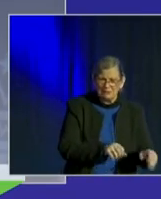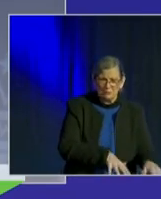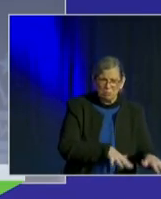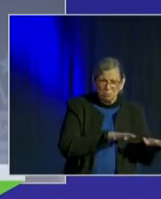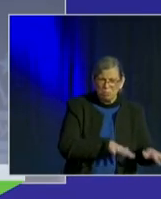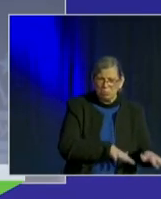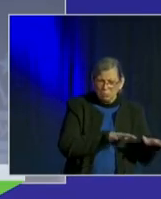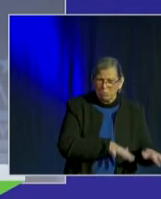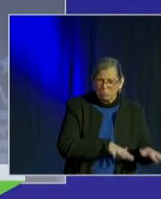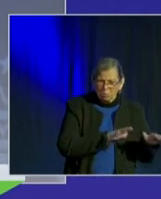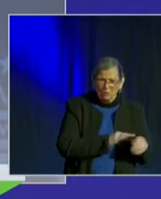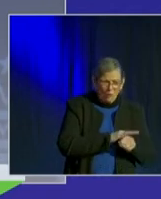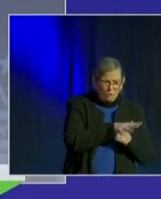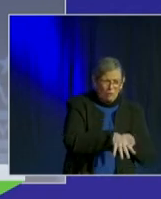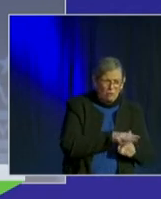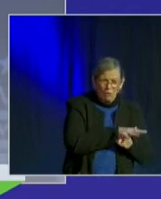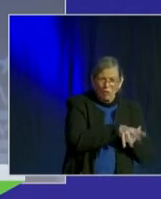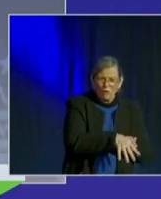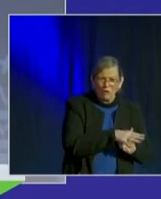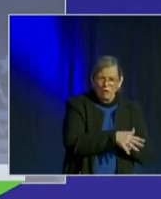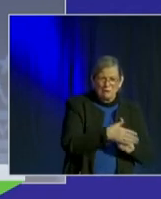to update and